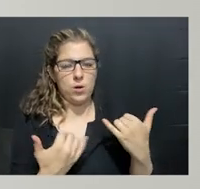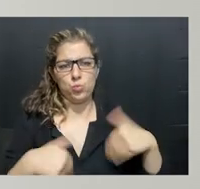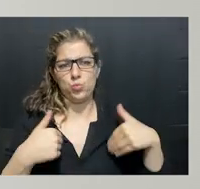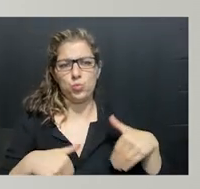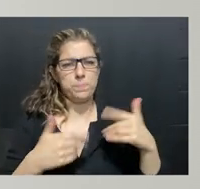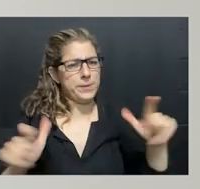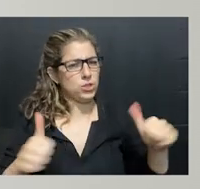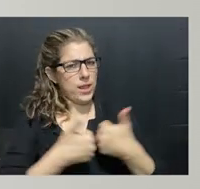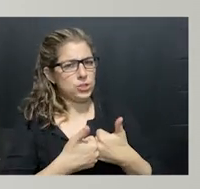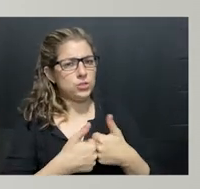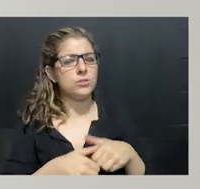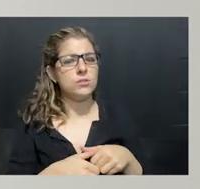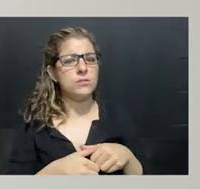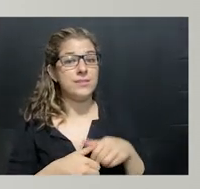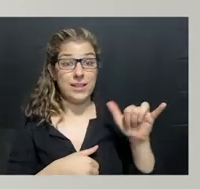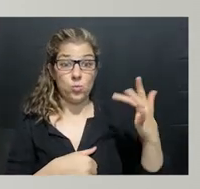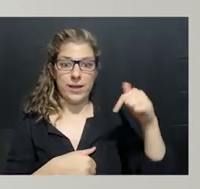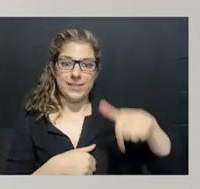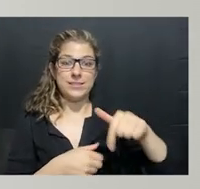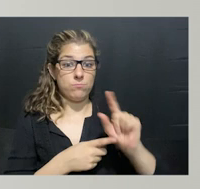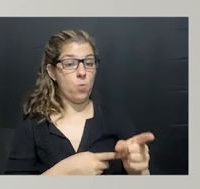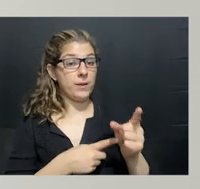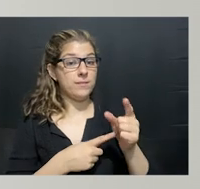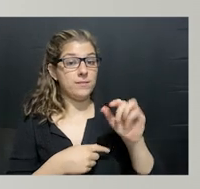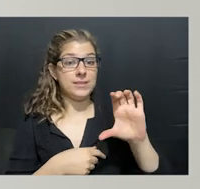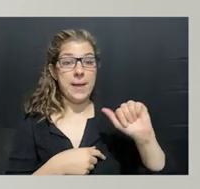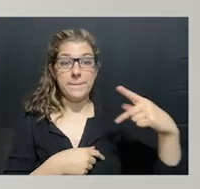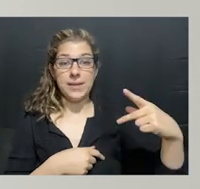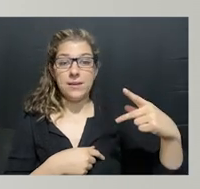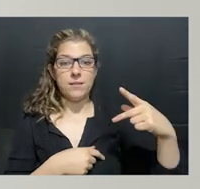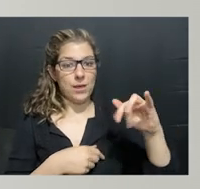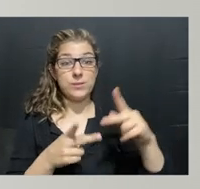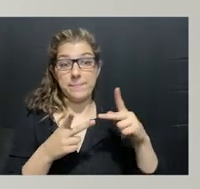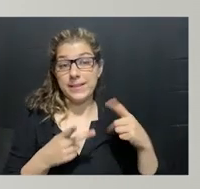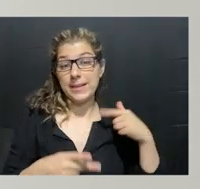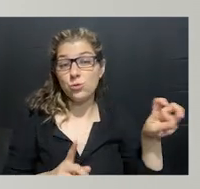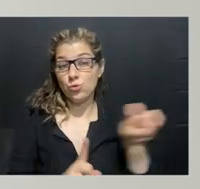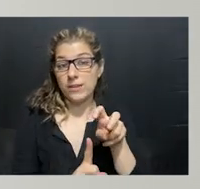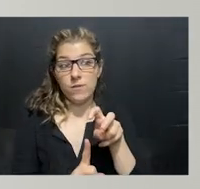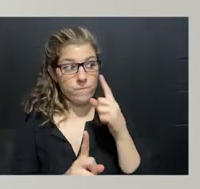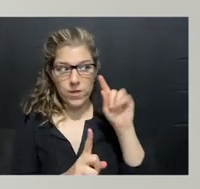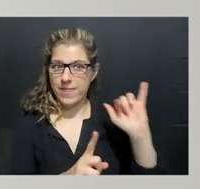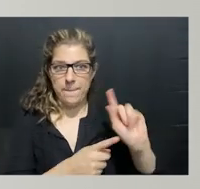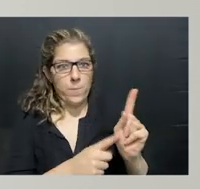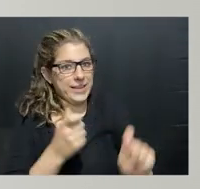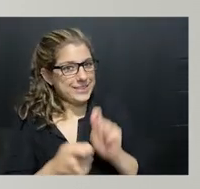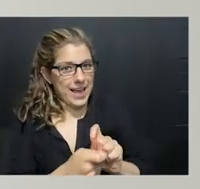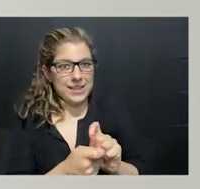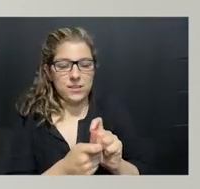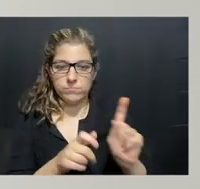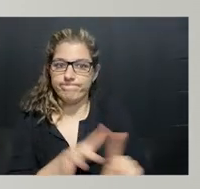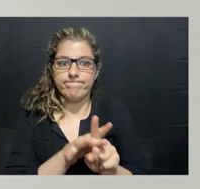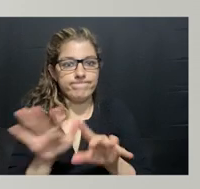is precisely why I thought that in this moment, the Center for American Progress was the place that I needed to come and help